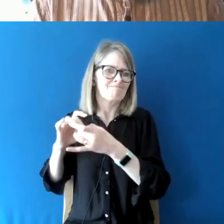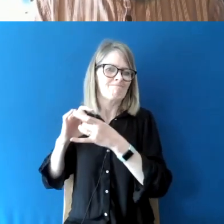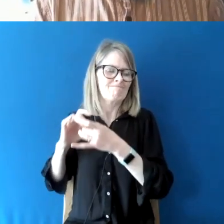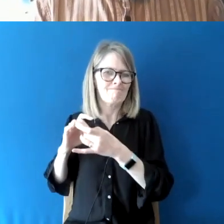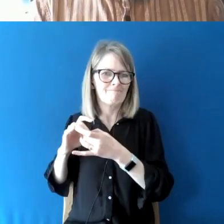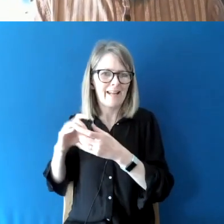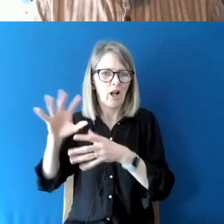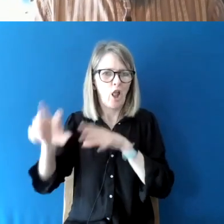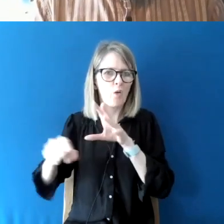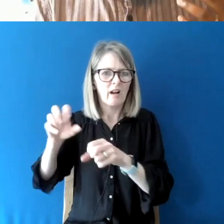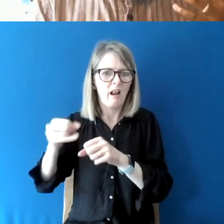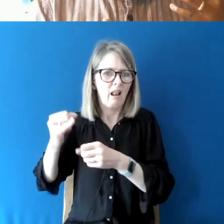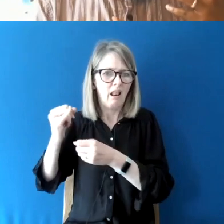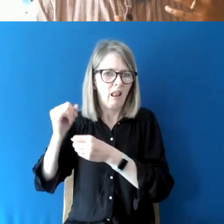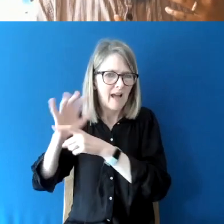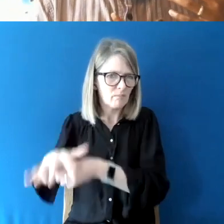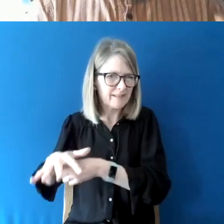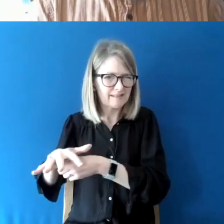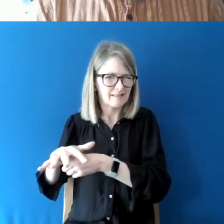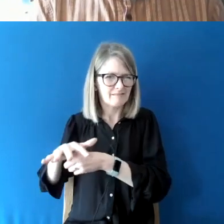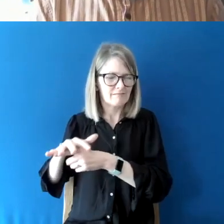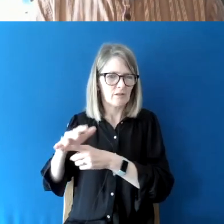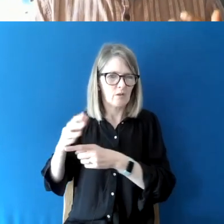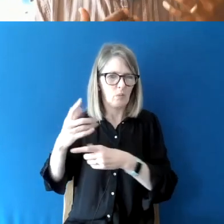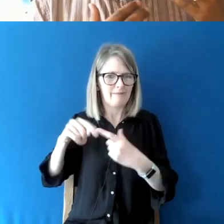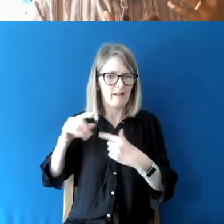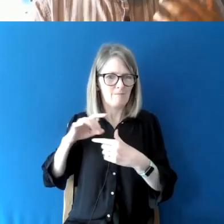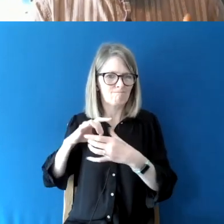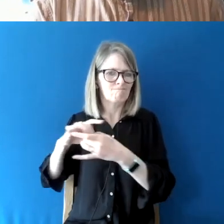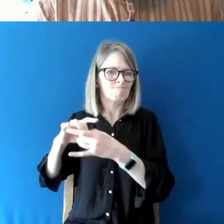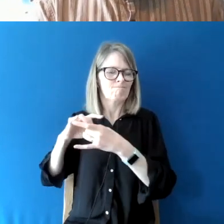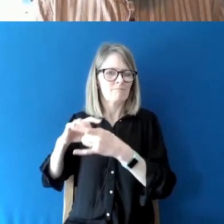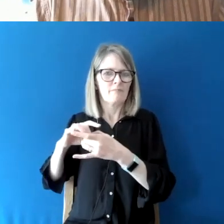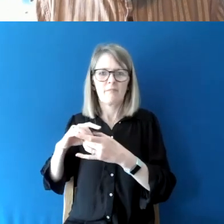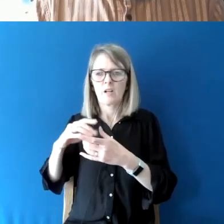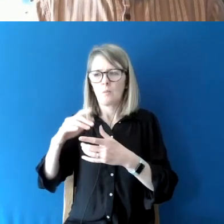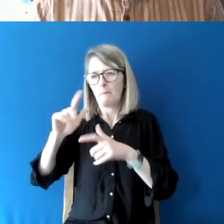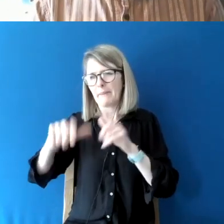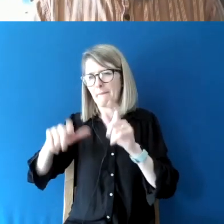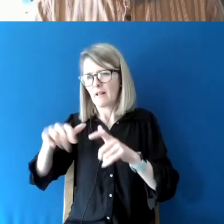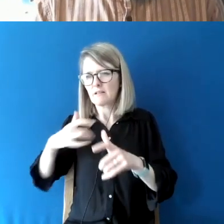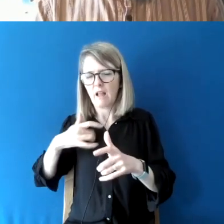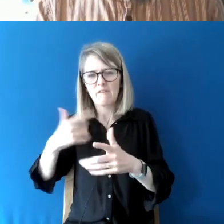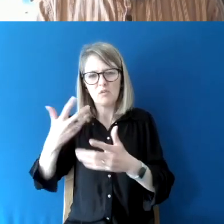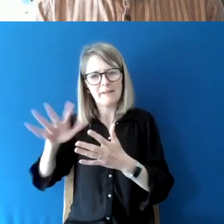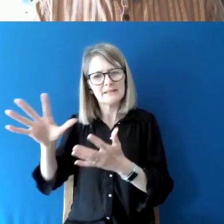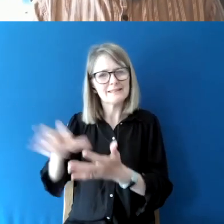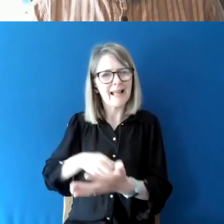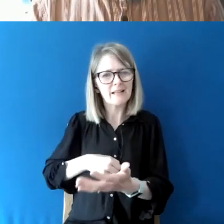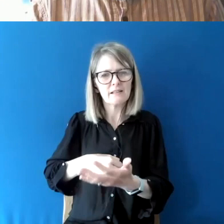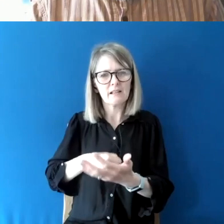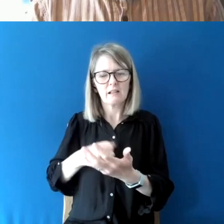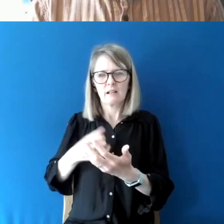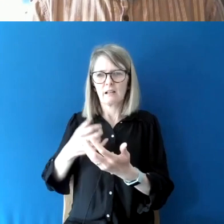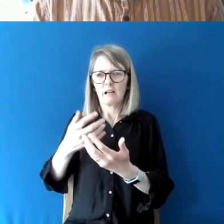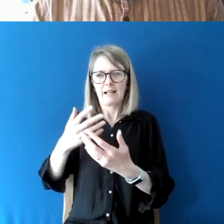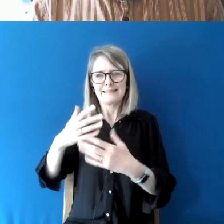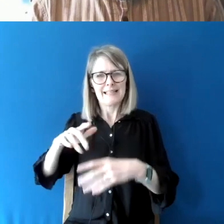people's lives have been taken, were dehumanized, and were pretty much exterminated in the